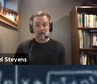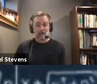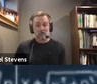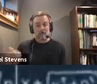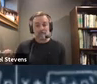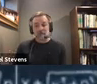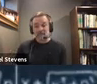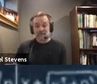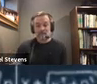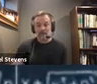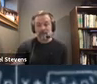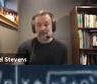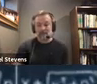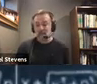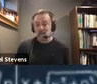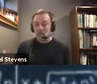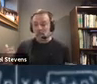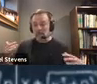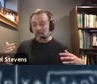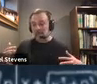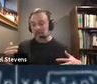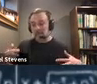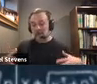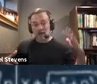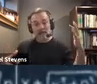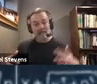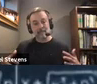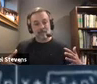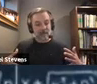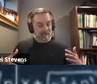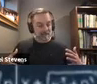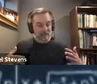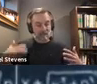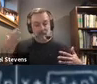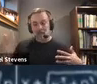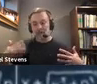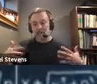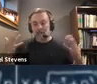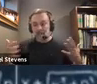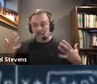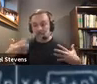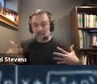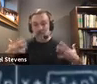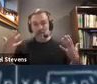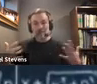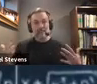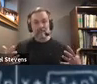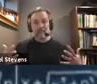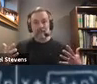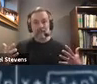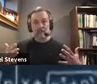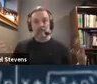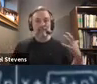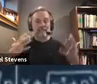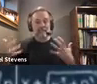The core difference in this product is the way that the automatic speech recognition relates to MT.